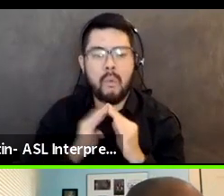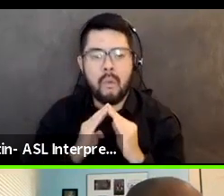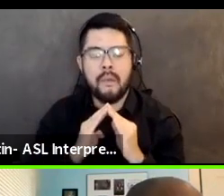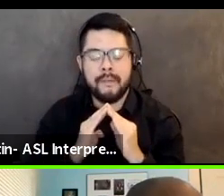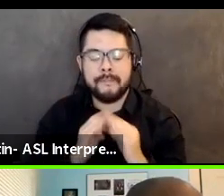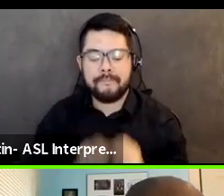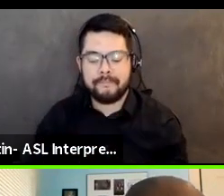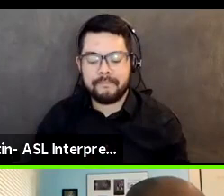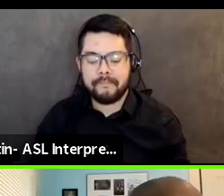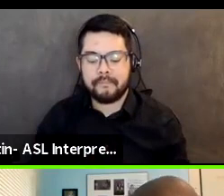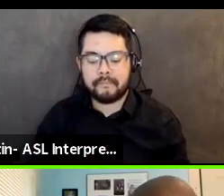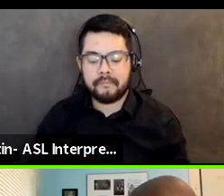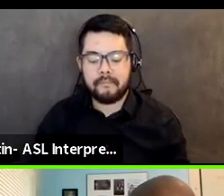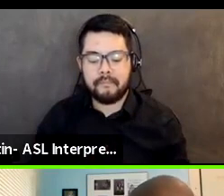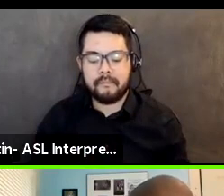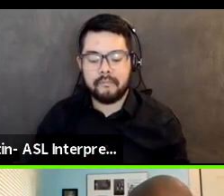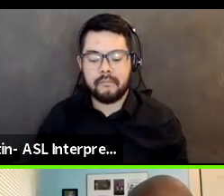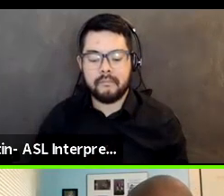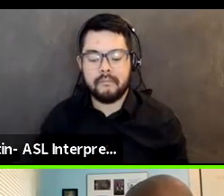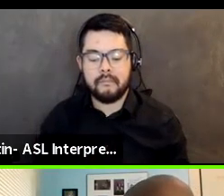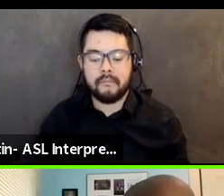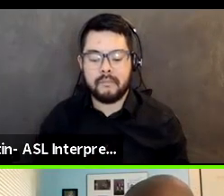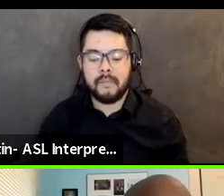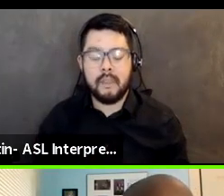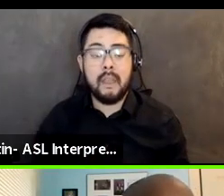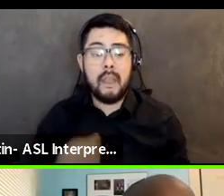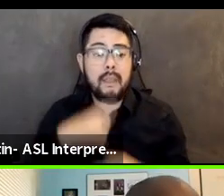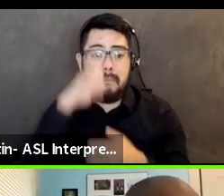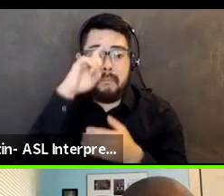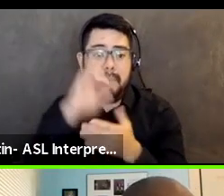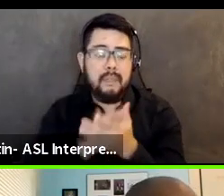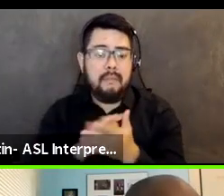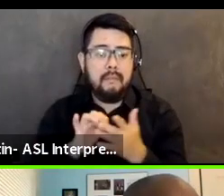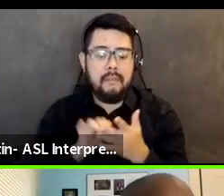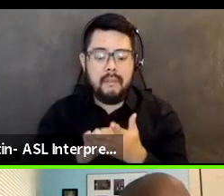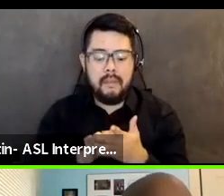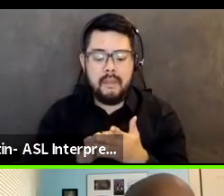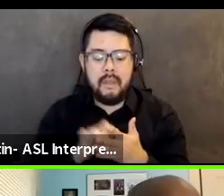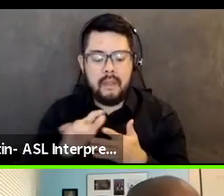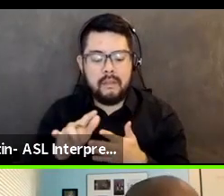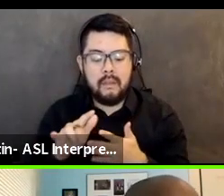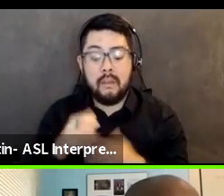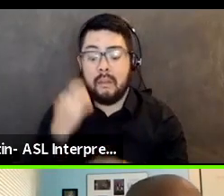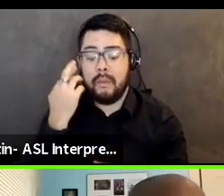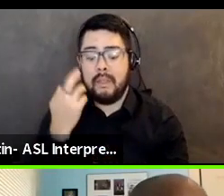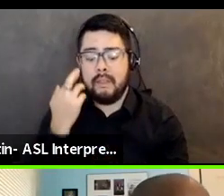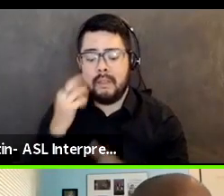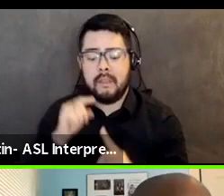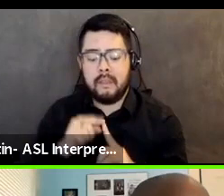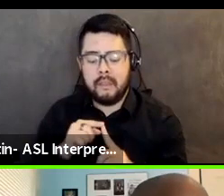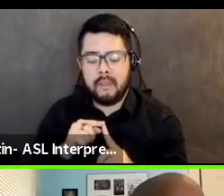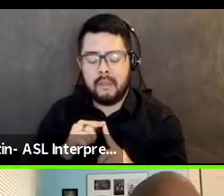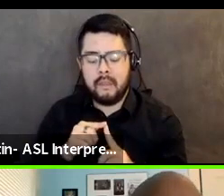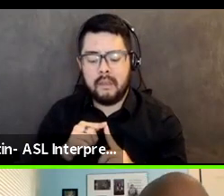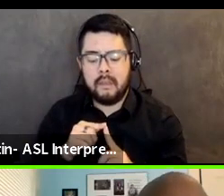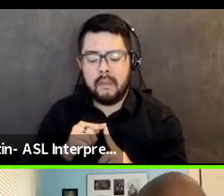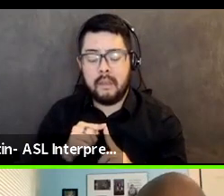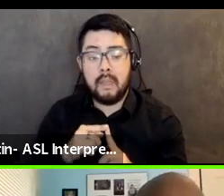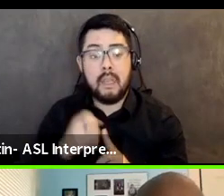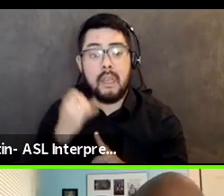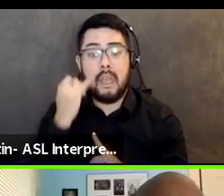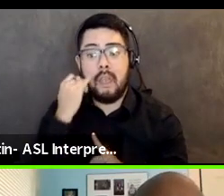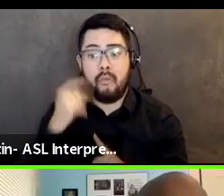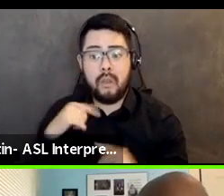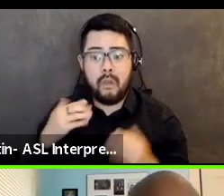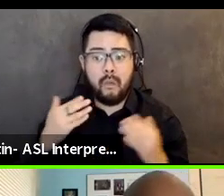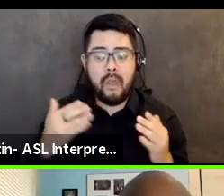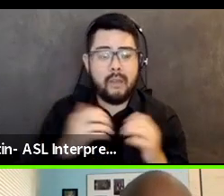um that i believe that that that's the whole thing about having additional something else what if we do this in place of the